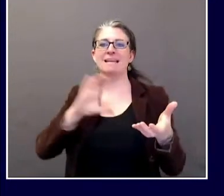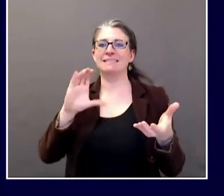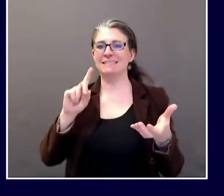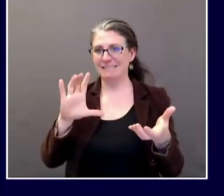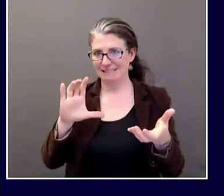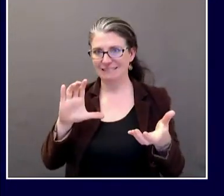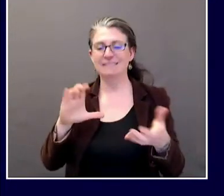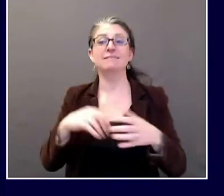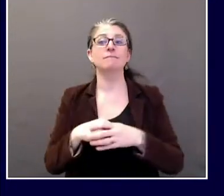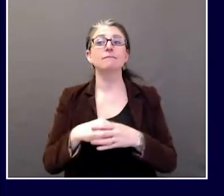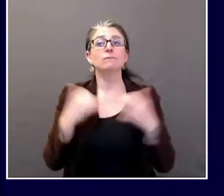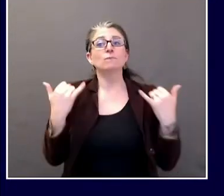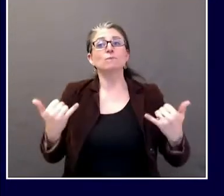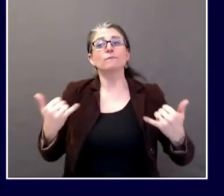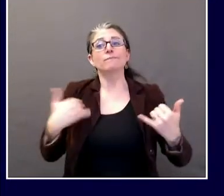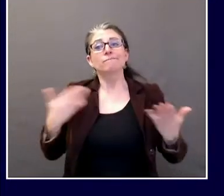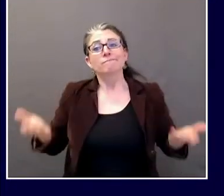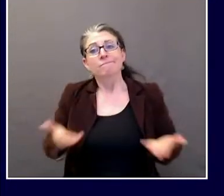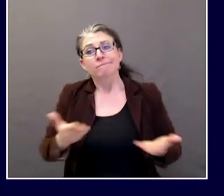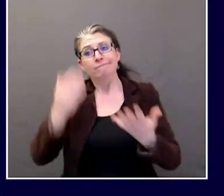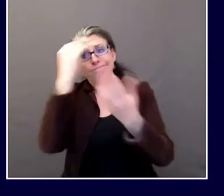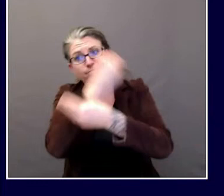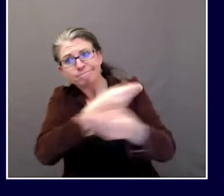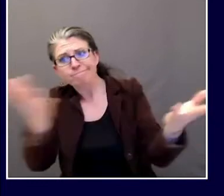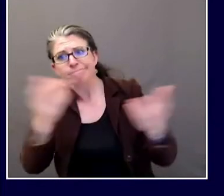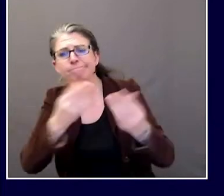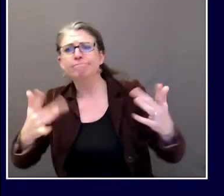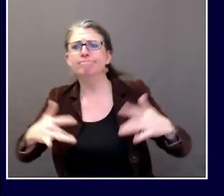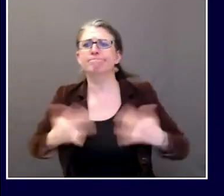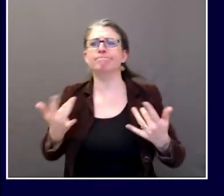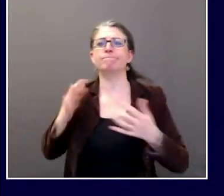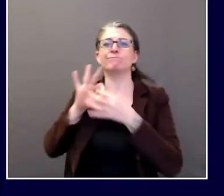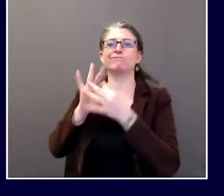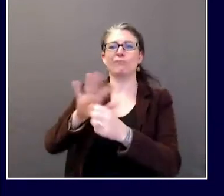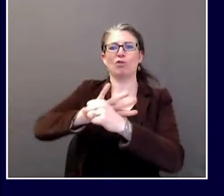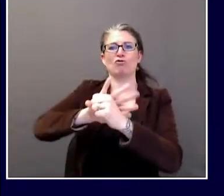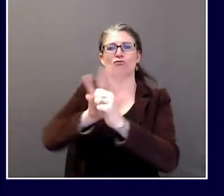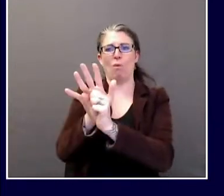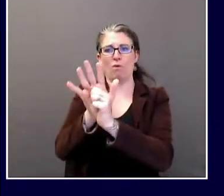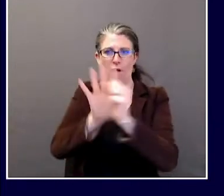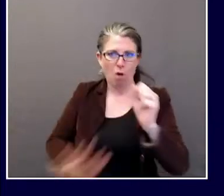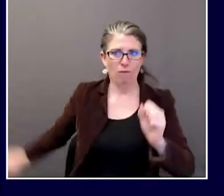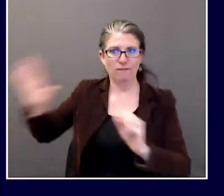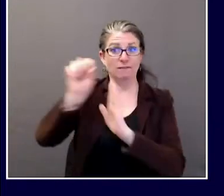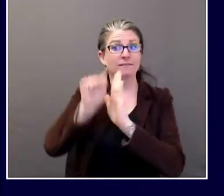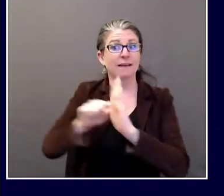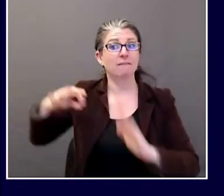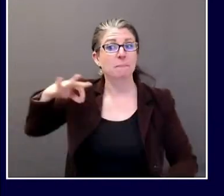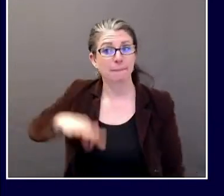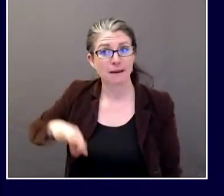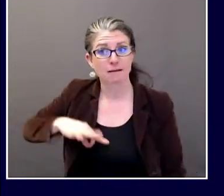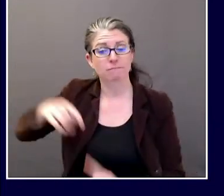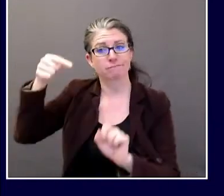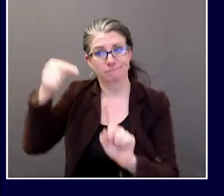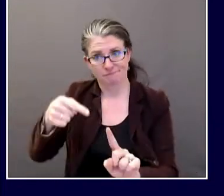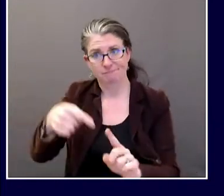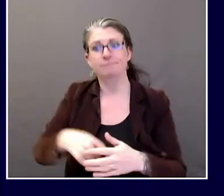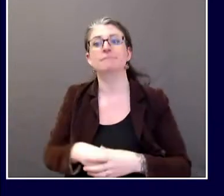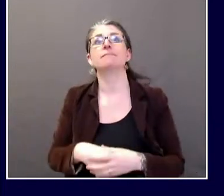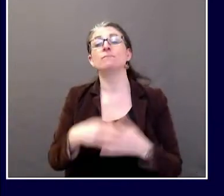this afternoon to provide you an update on where we are with respect to COVID-19 across the state of Maine for